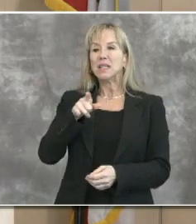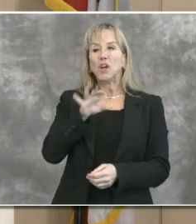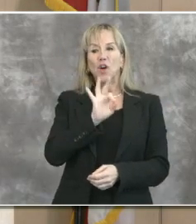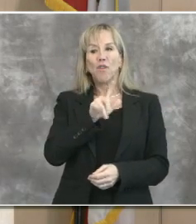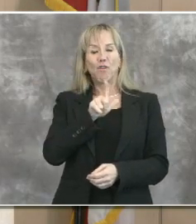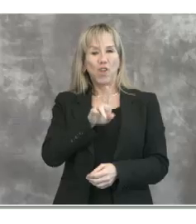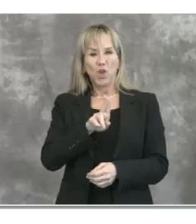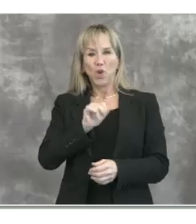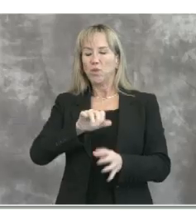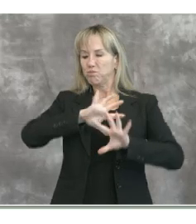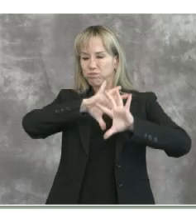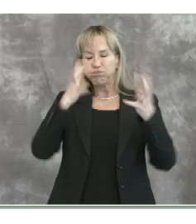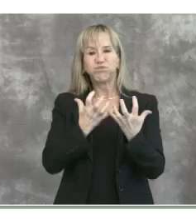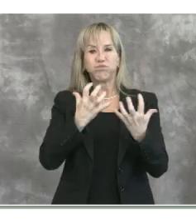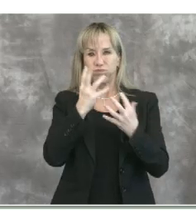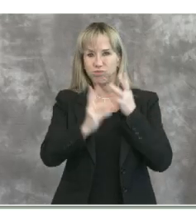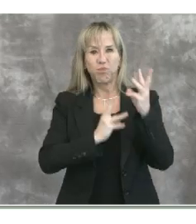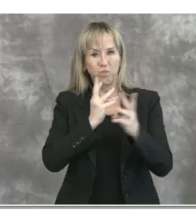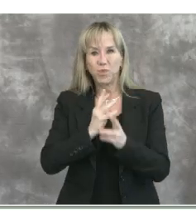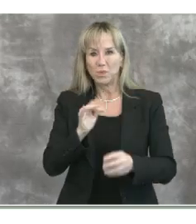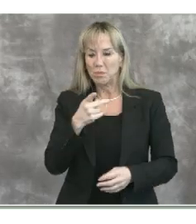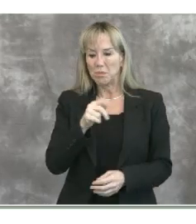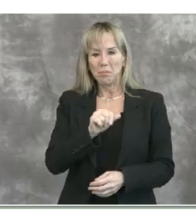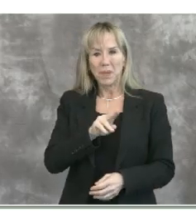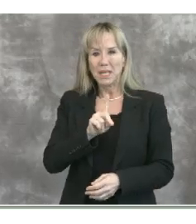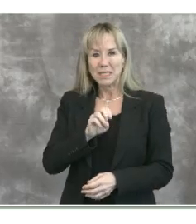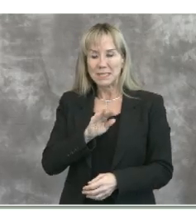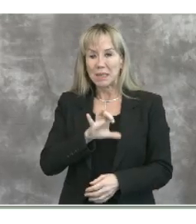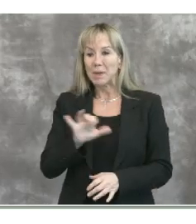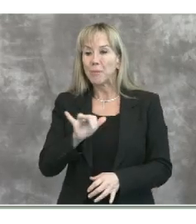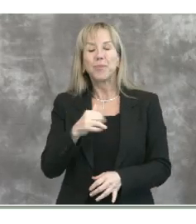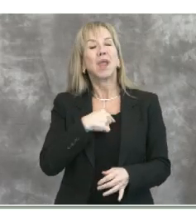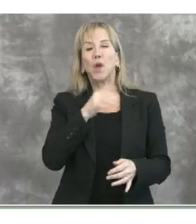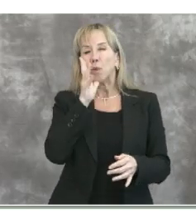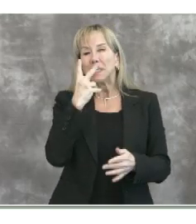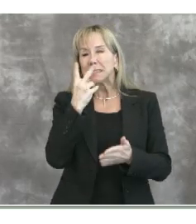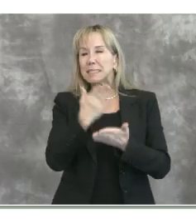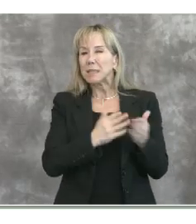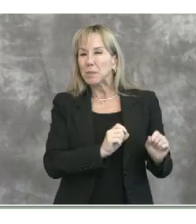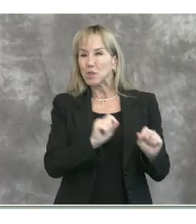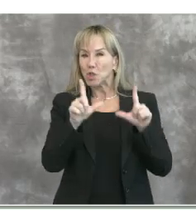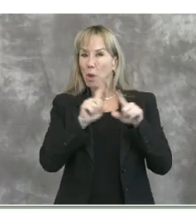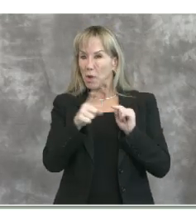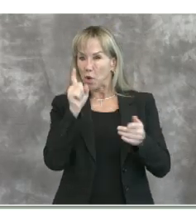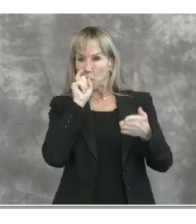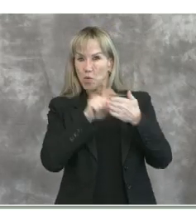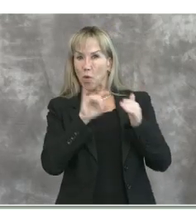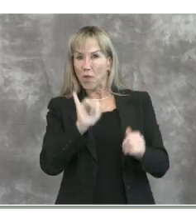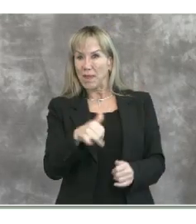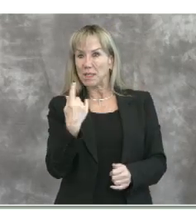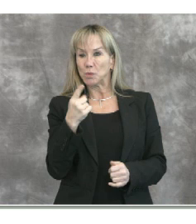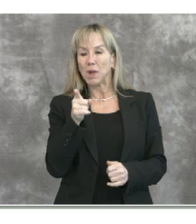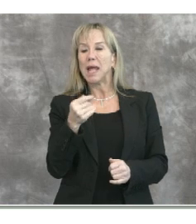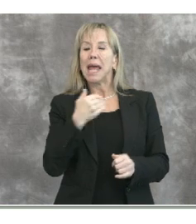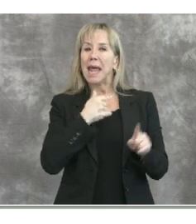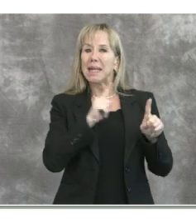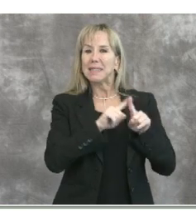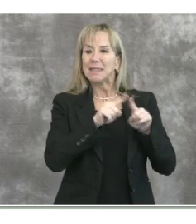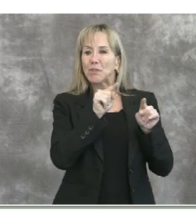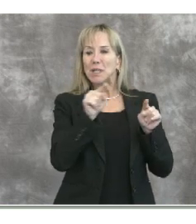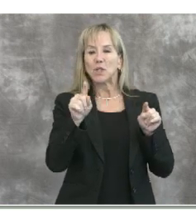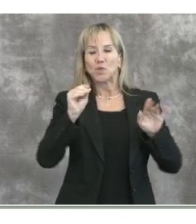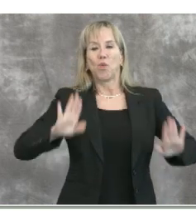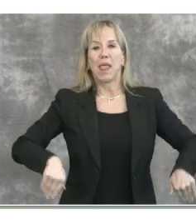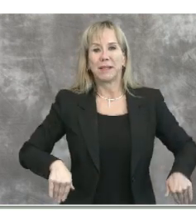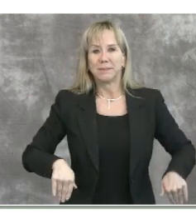And I want to bring up a chart. It's a little bit crowded, and I'll break out a few of these. But what you can see in this instance is a number of jurisdictions that acted too late